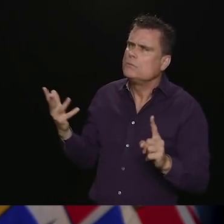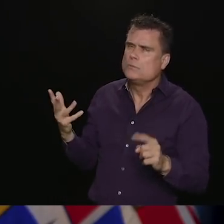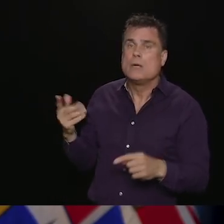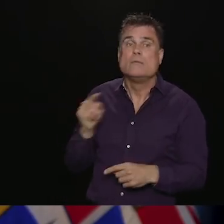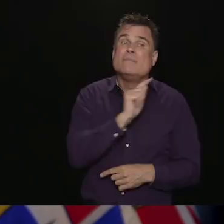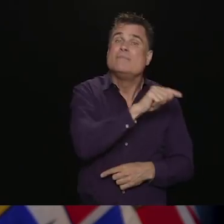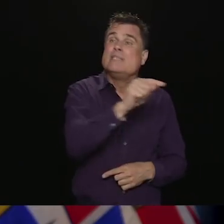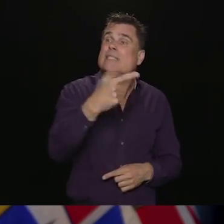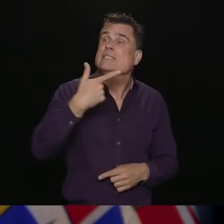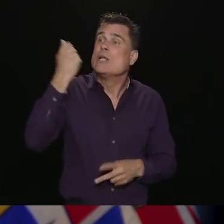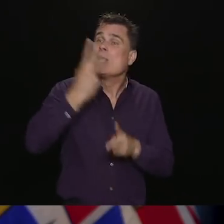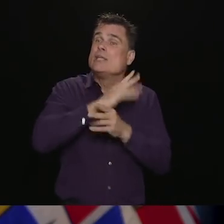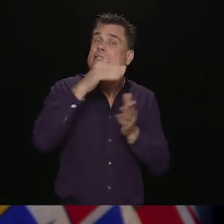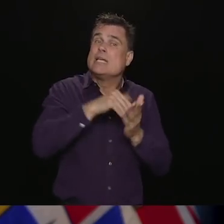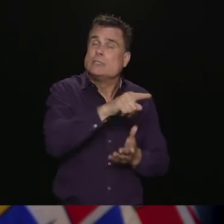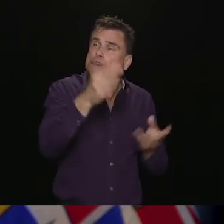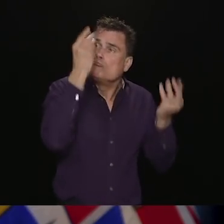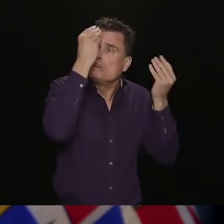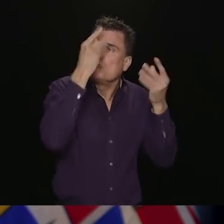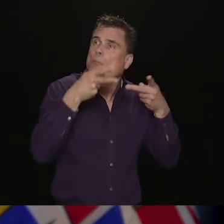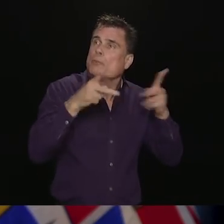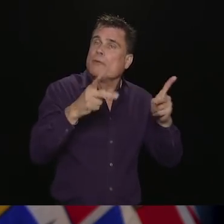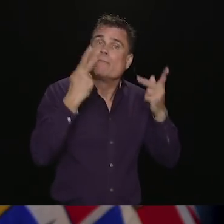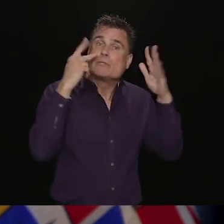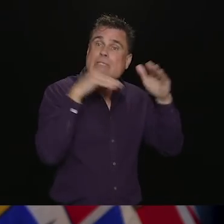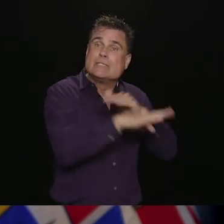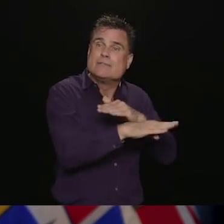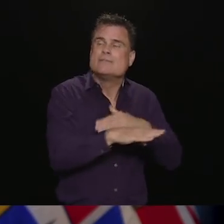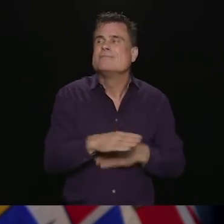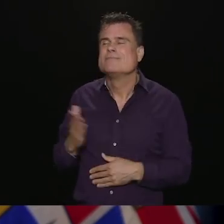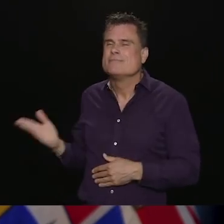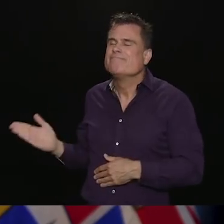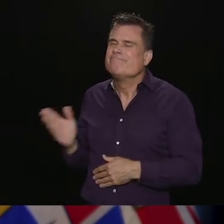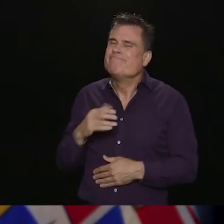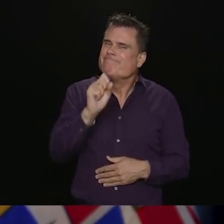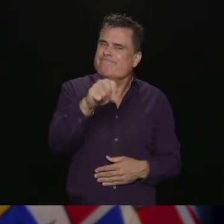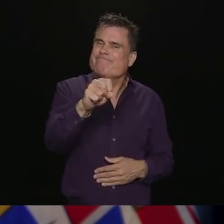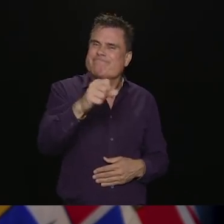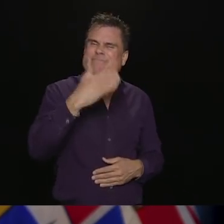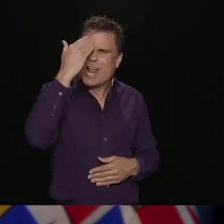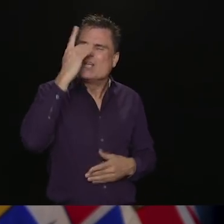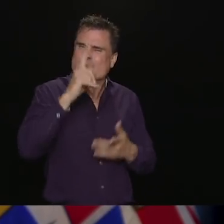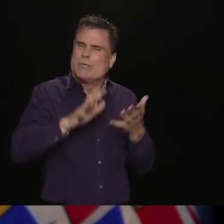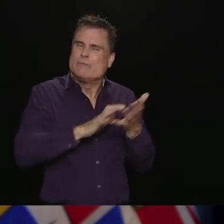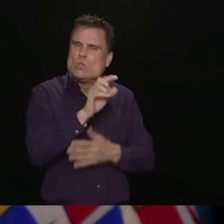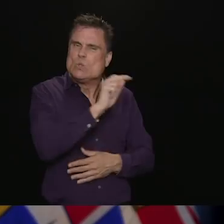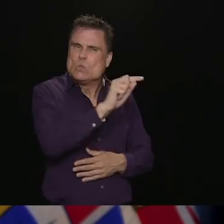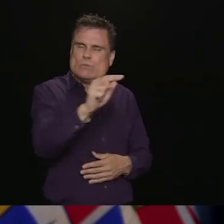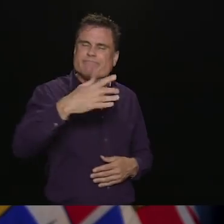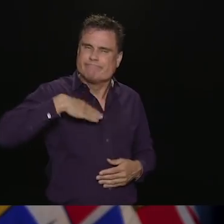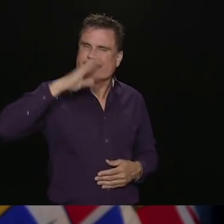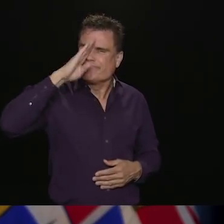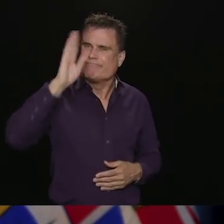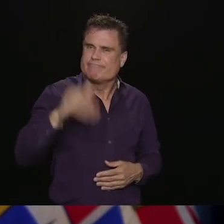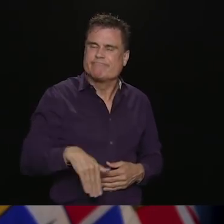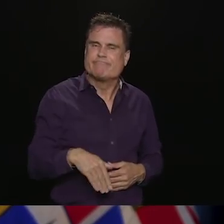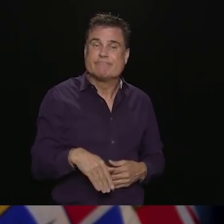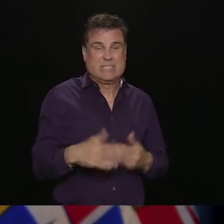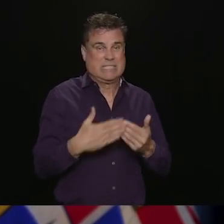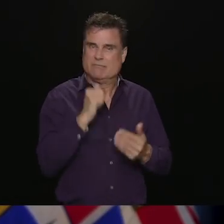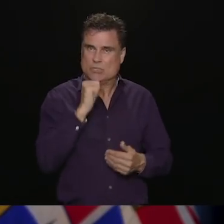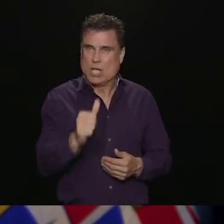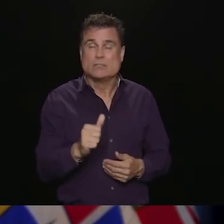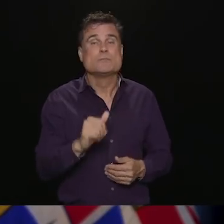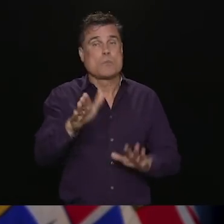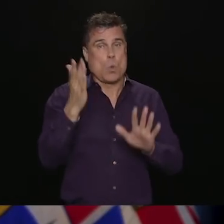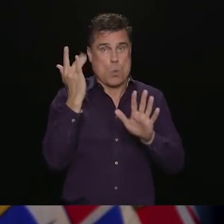so I think there was some confusion, and it's challenging. We had put in increased